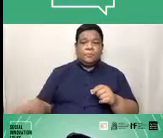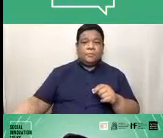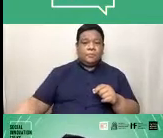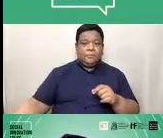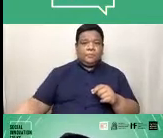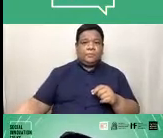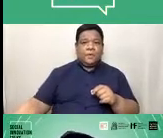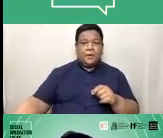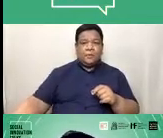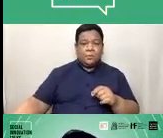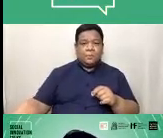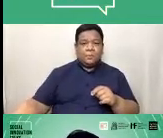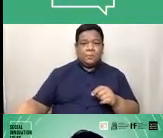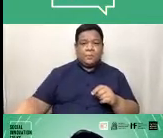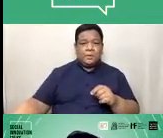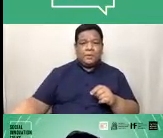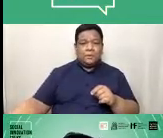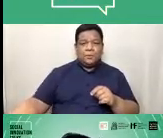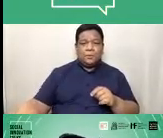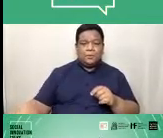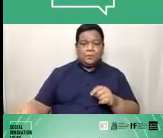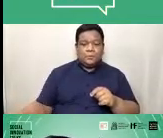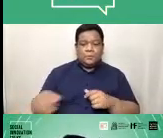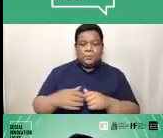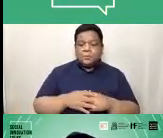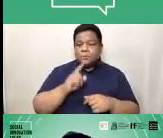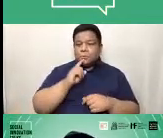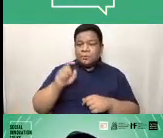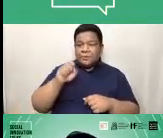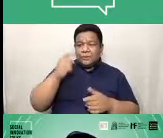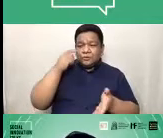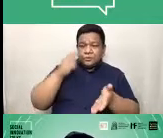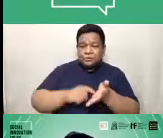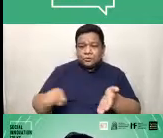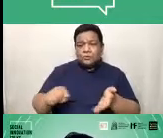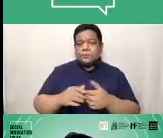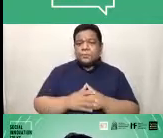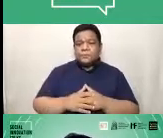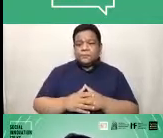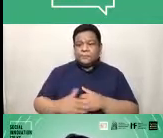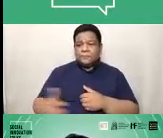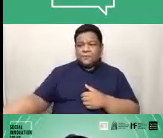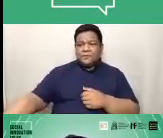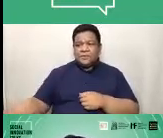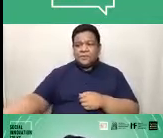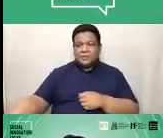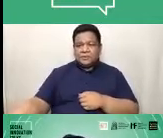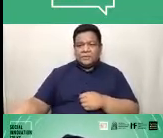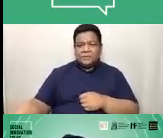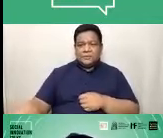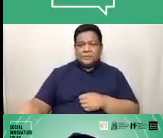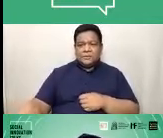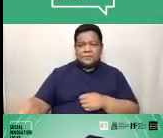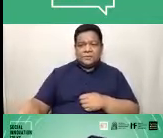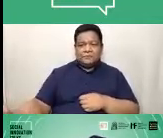my biology escapes me. But it can detect actually if the object is tilting left and right. So applications, for example,